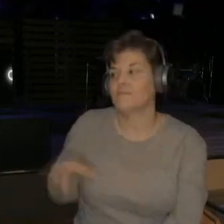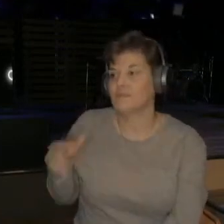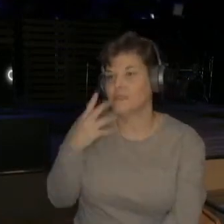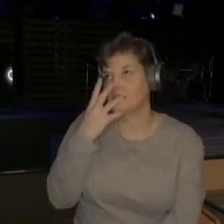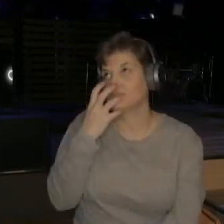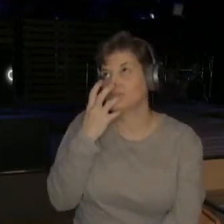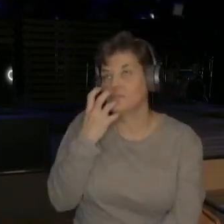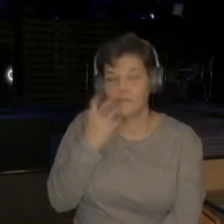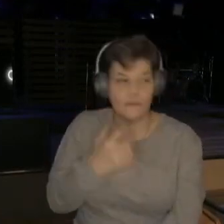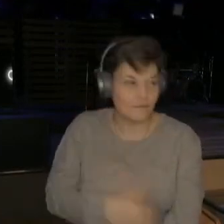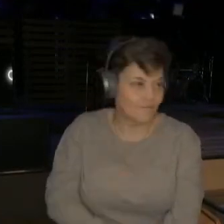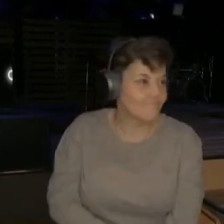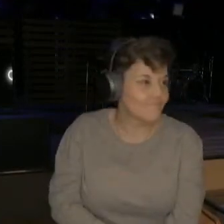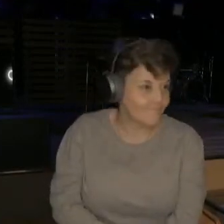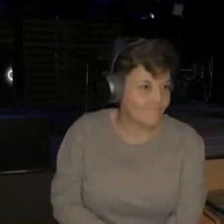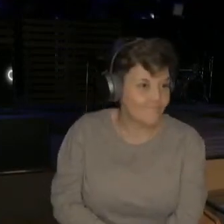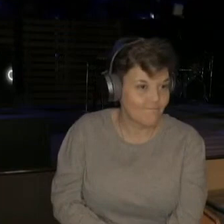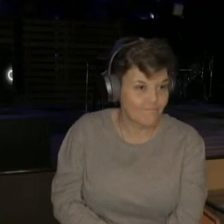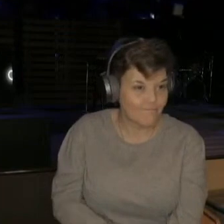And what does he discover?